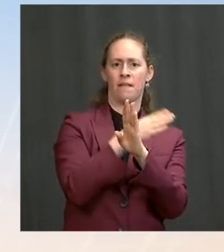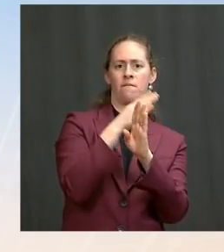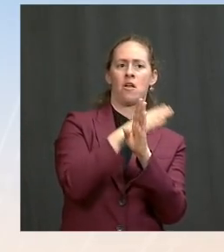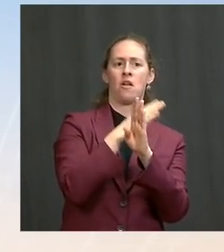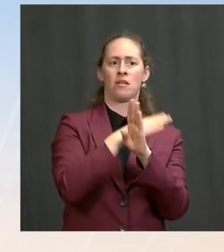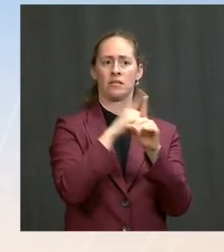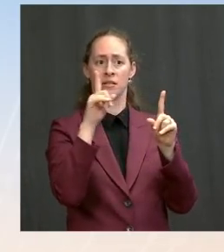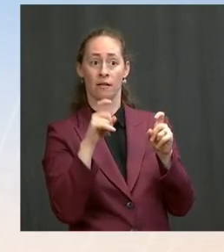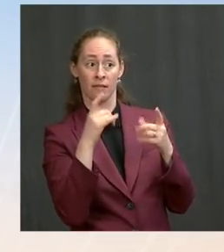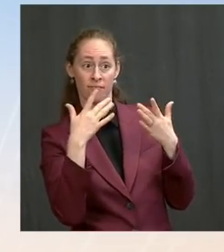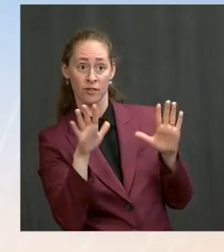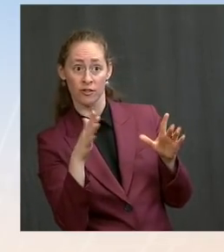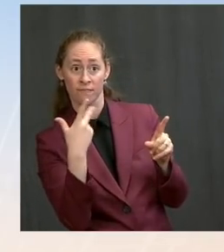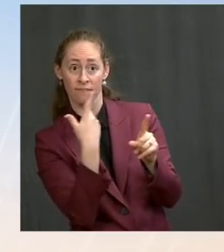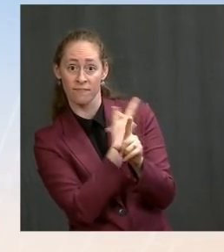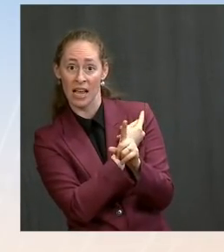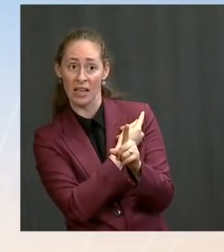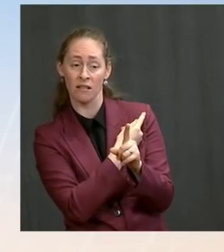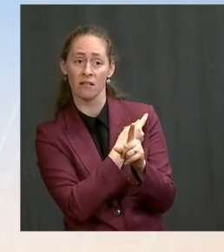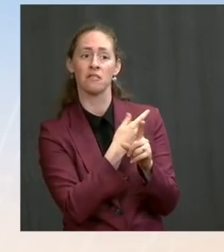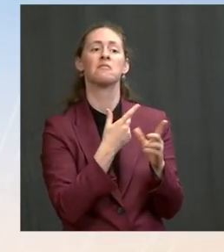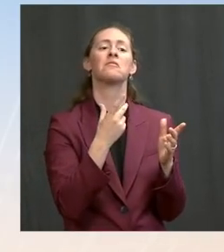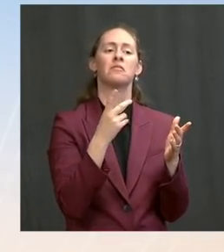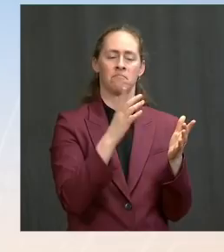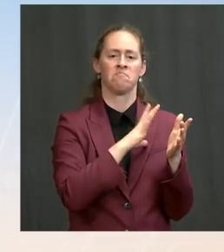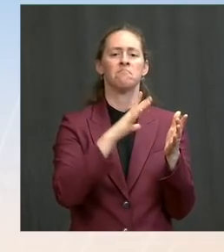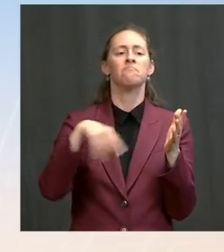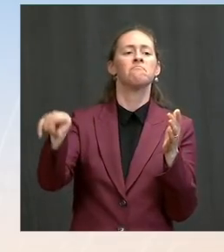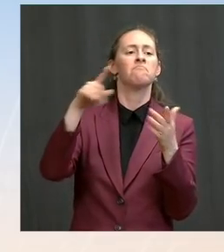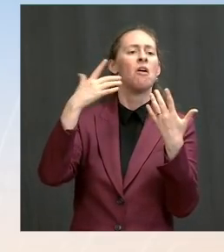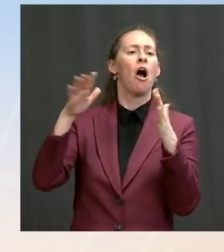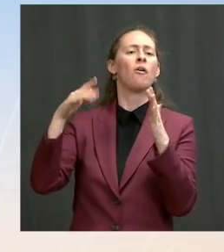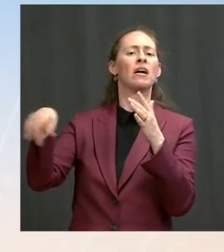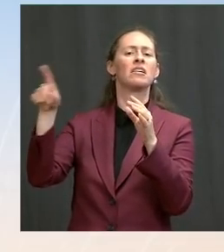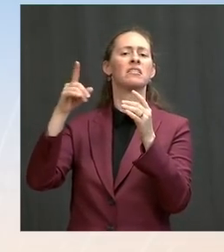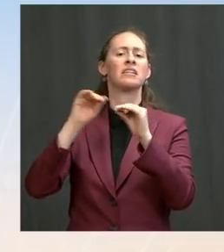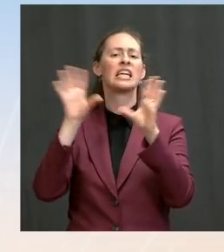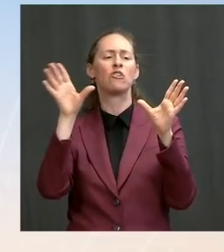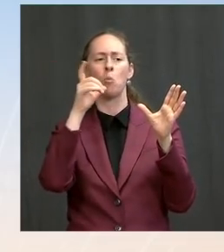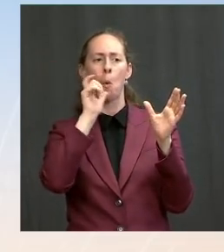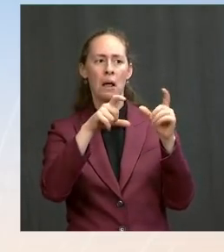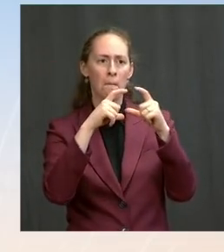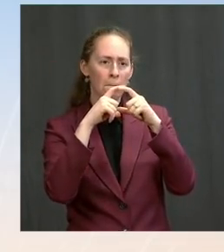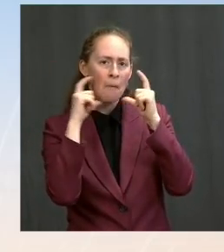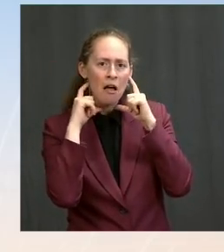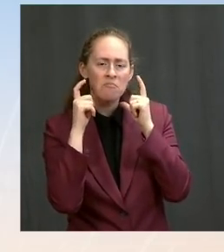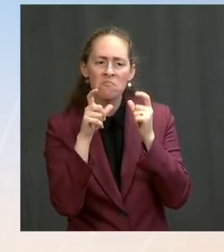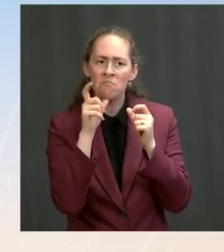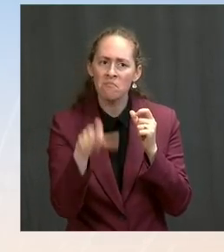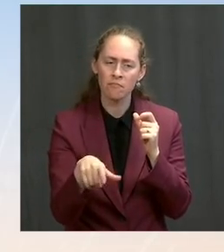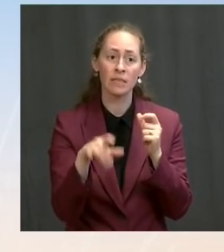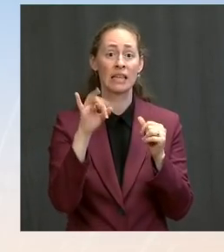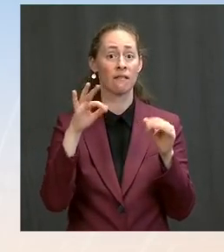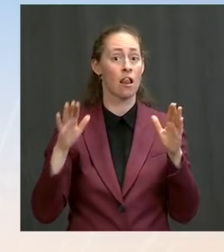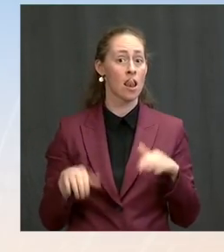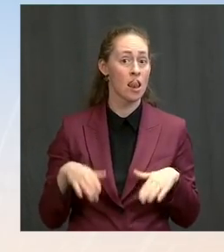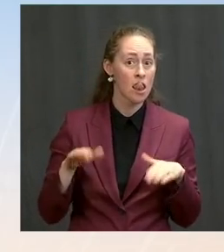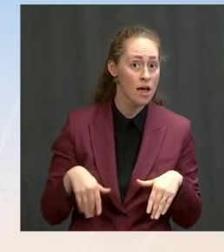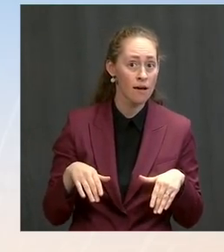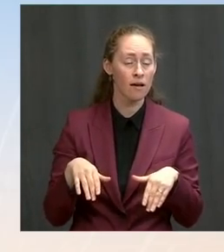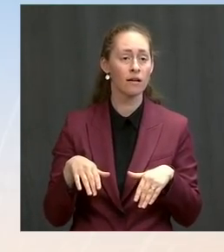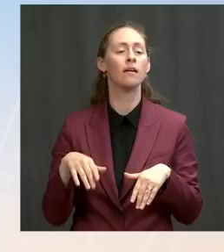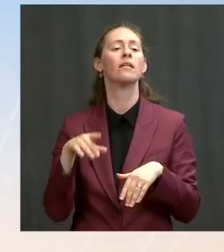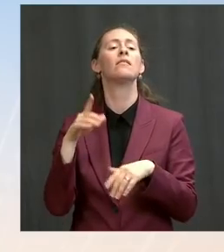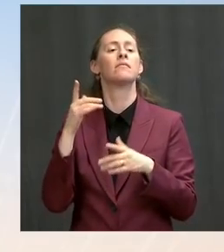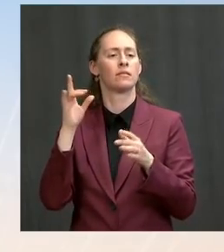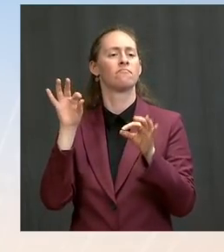vaccinated, obviously, according to public health guidance, they don't need to wear a mask. If they have not been vaccinated, they should wear a mask. And that's the guidance